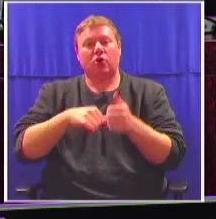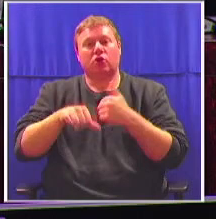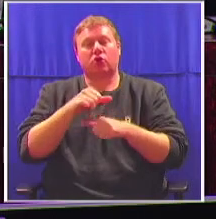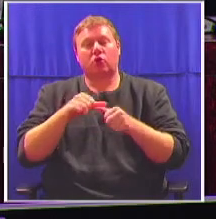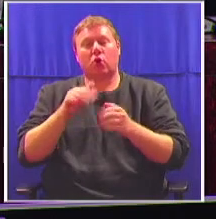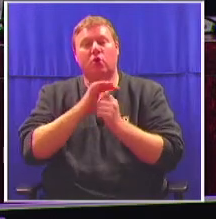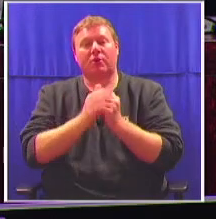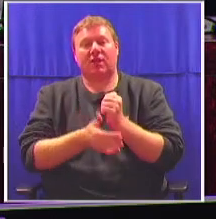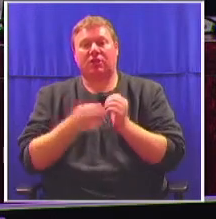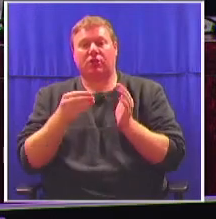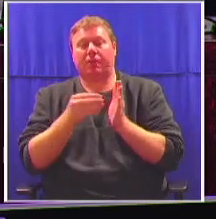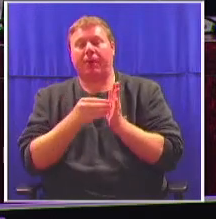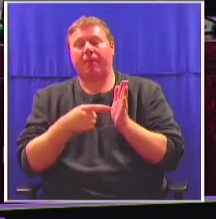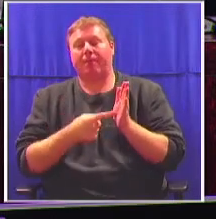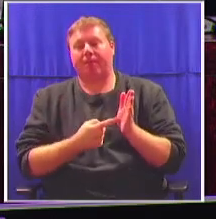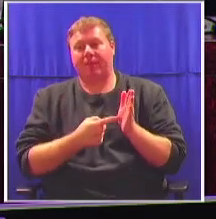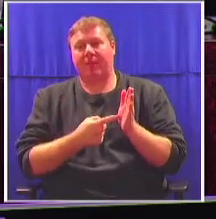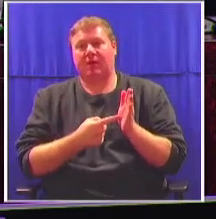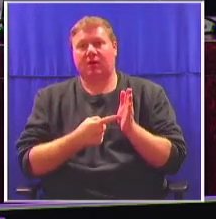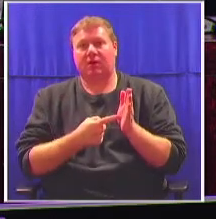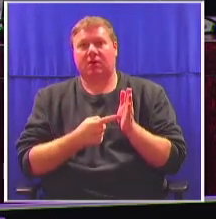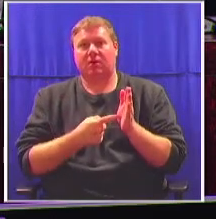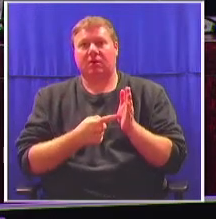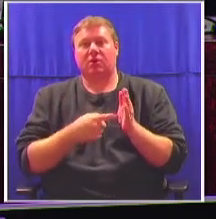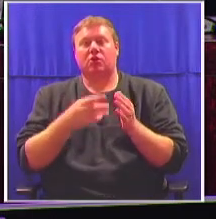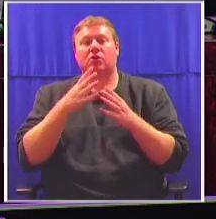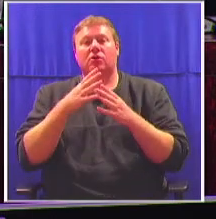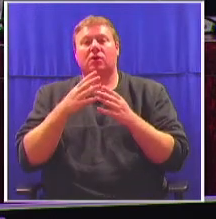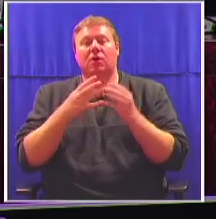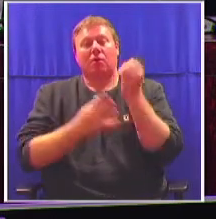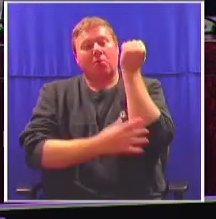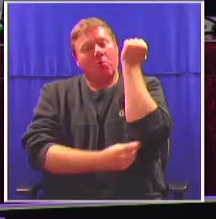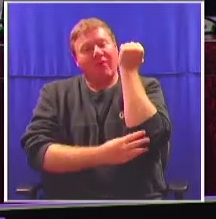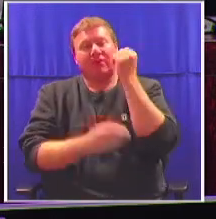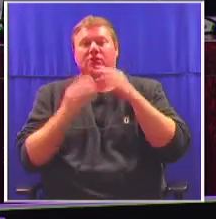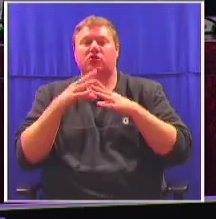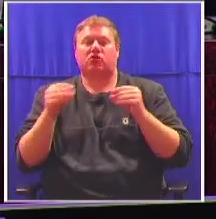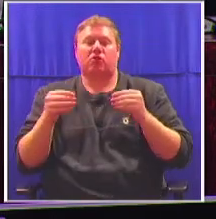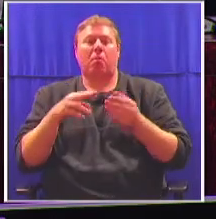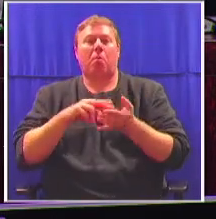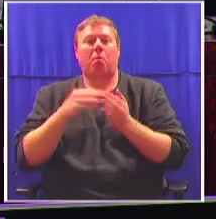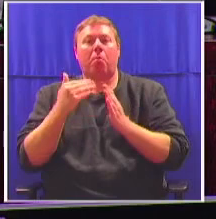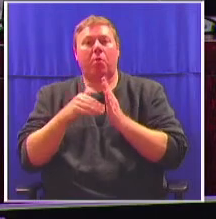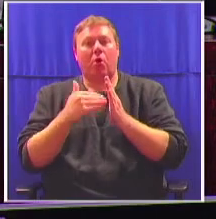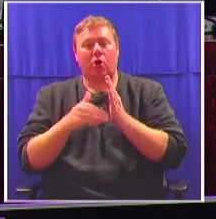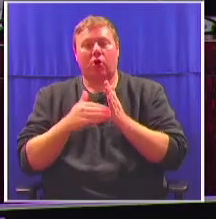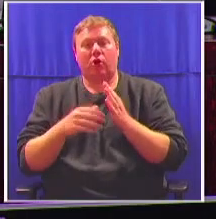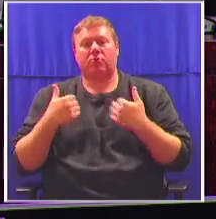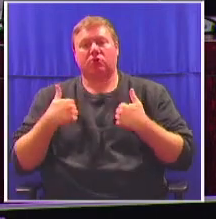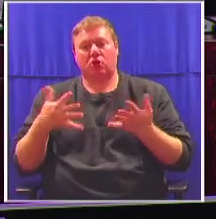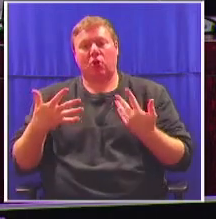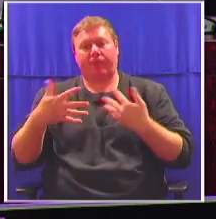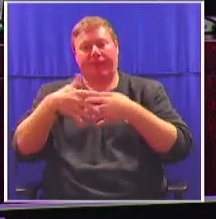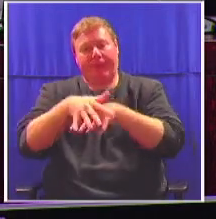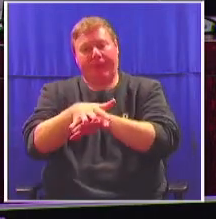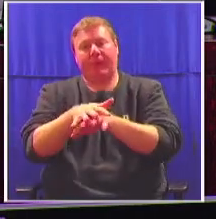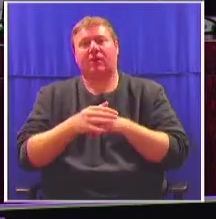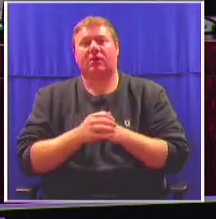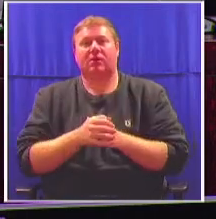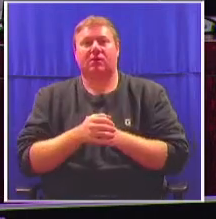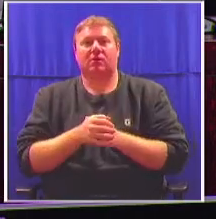protection and enable poverty alleviation programs to be integrated. The achievement